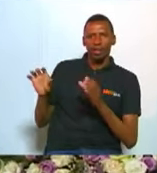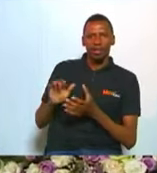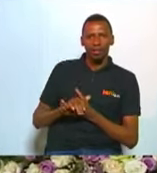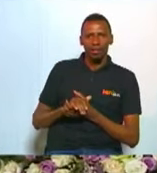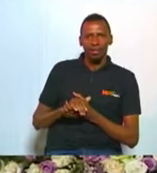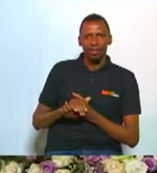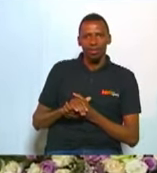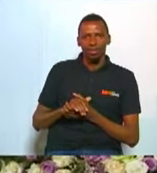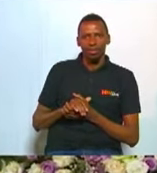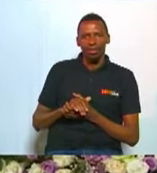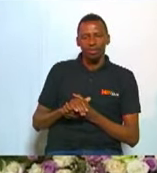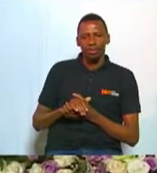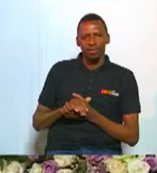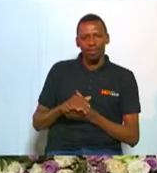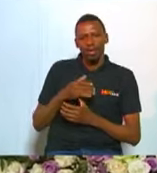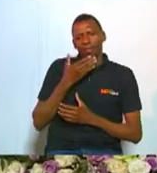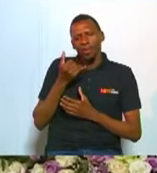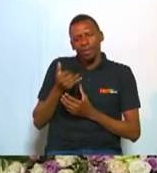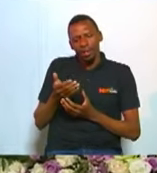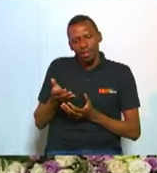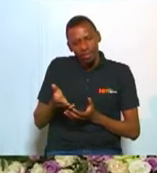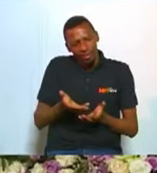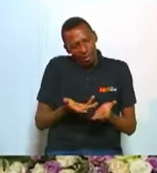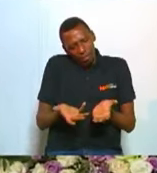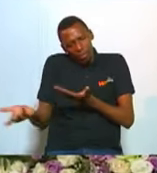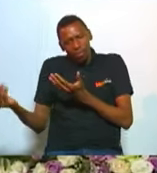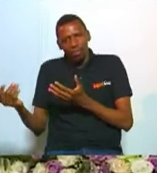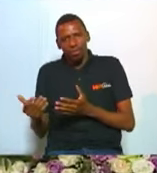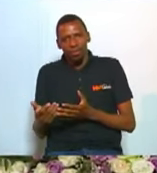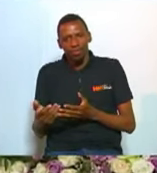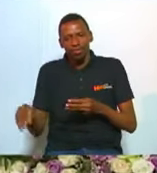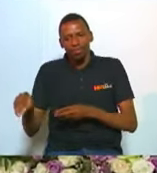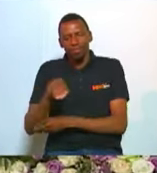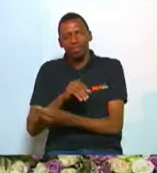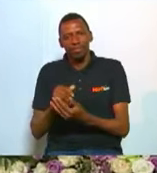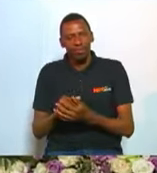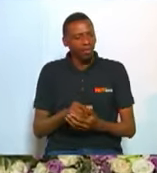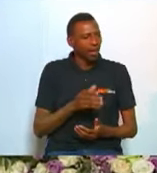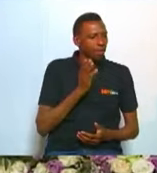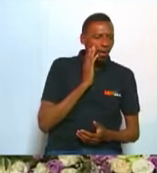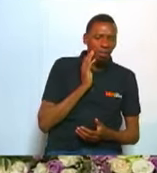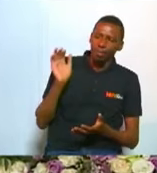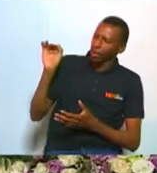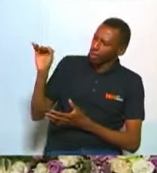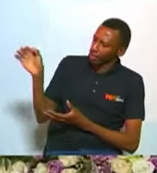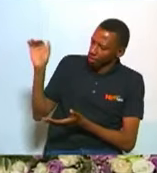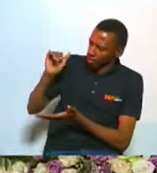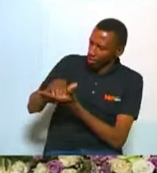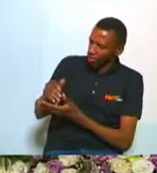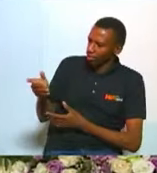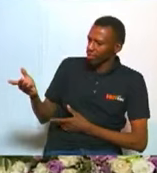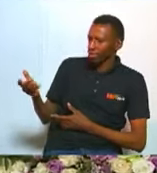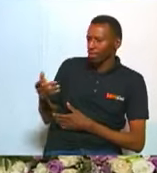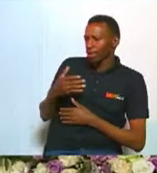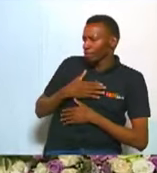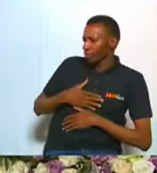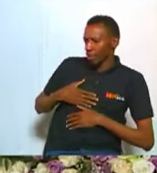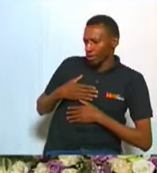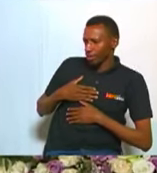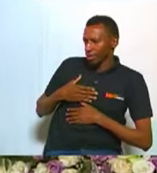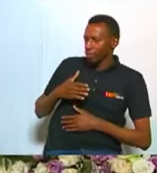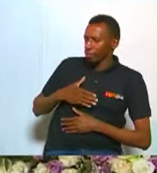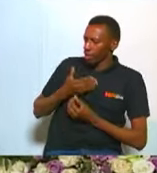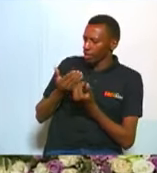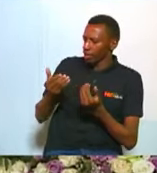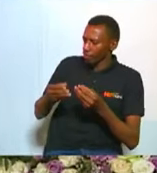why don't you just allow the little kid to sit here? Then the mother asked again, can you assist my child